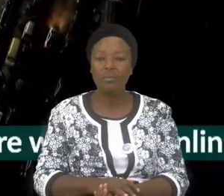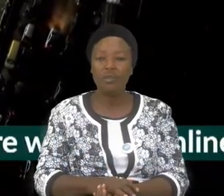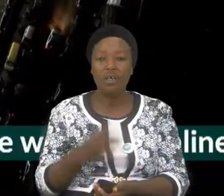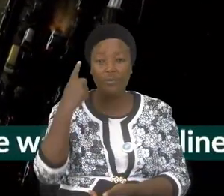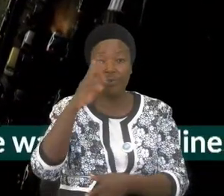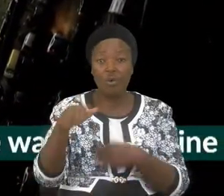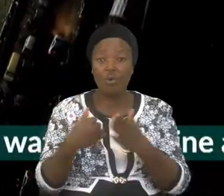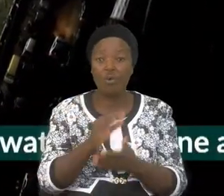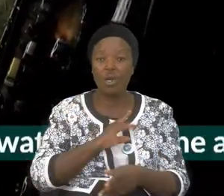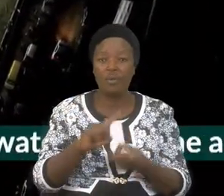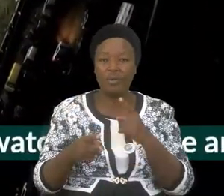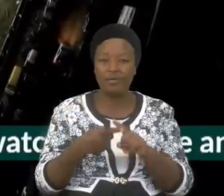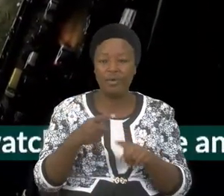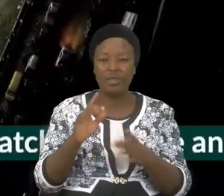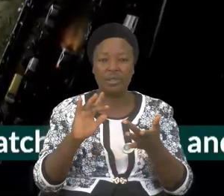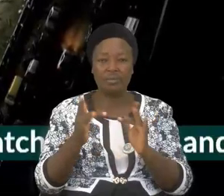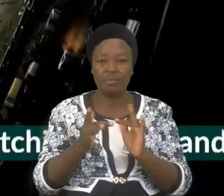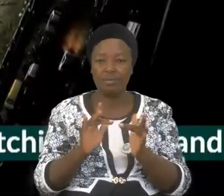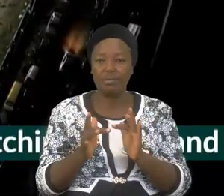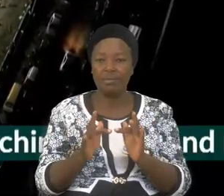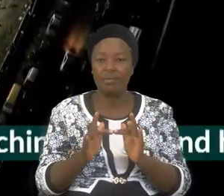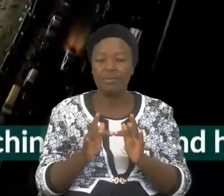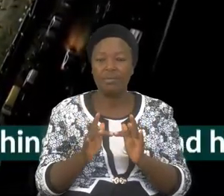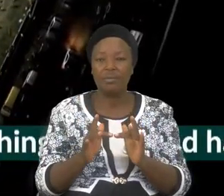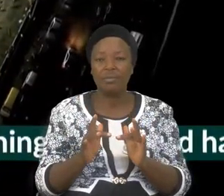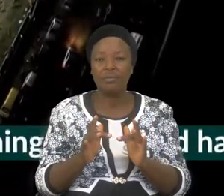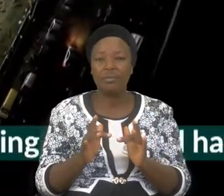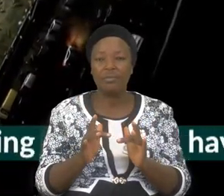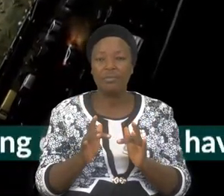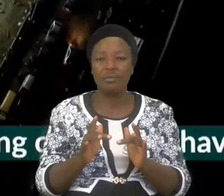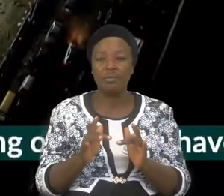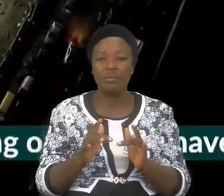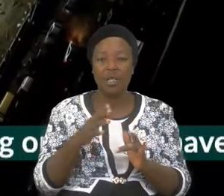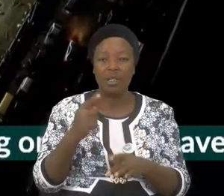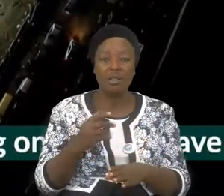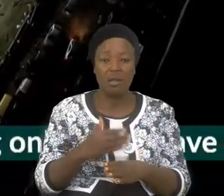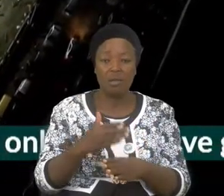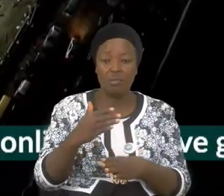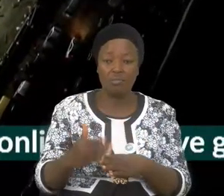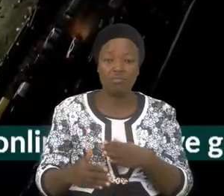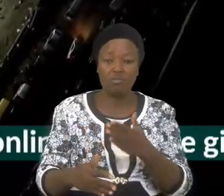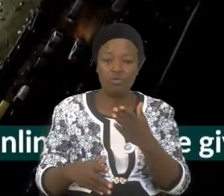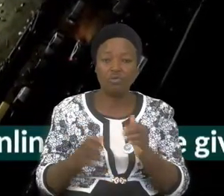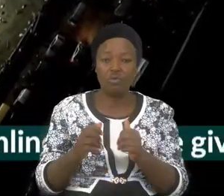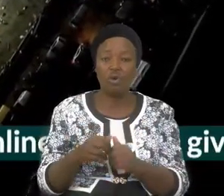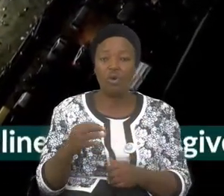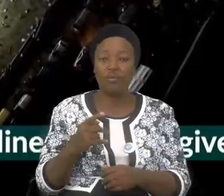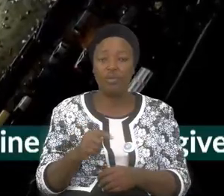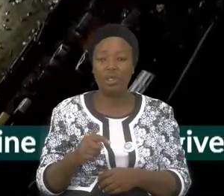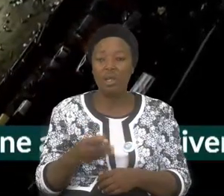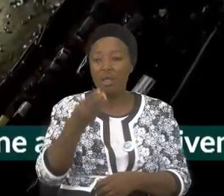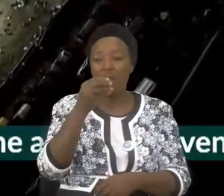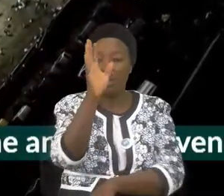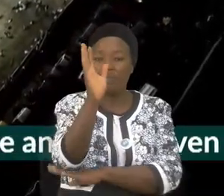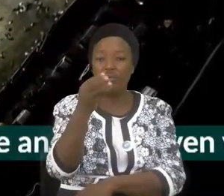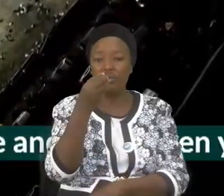the detail of the lunch hour with Christ will be sent unto you. Just make sure you fill those